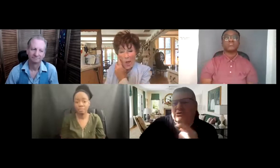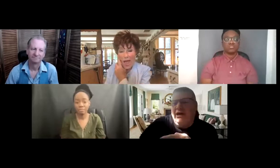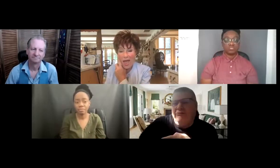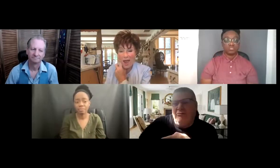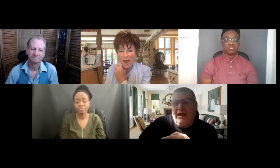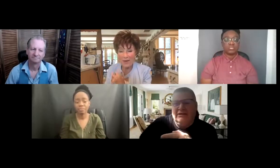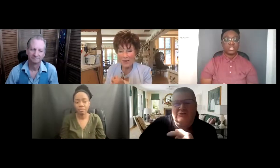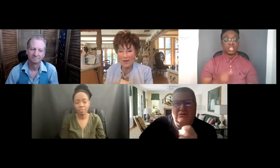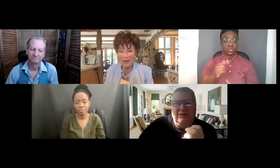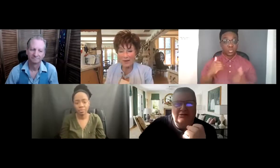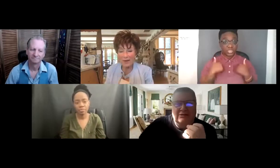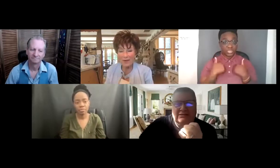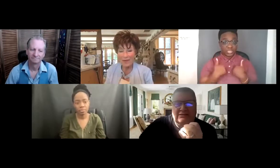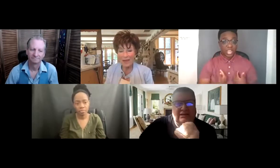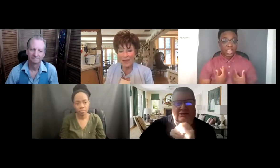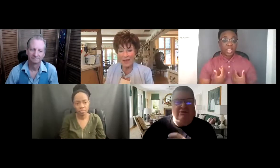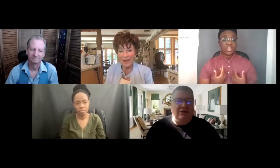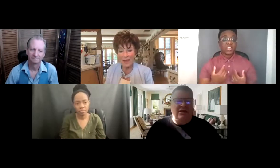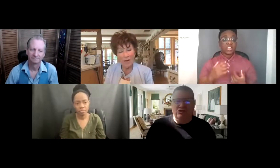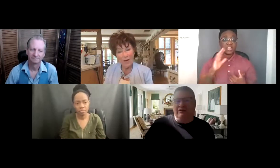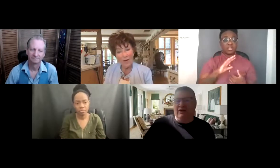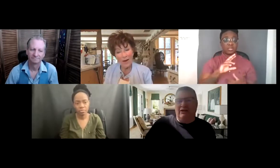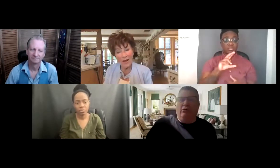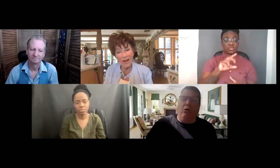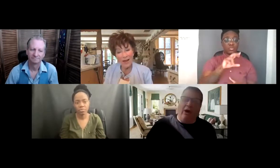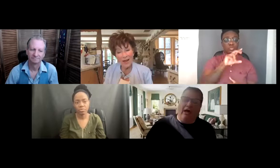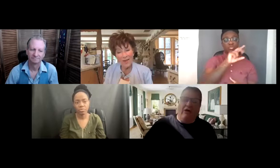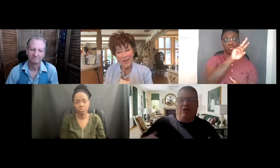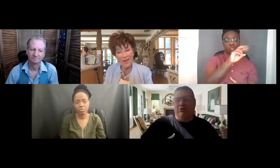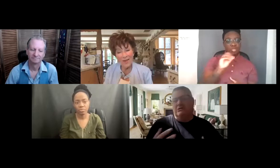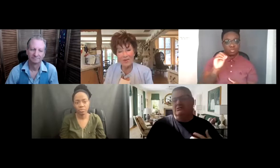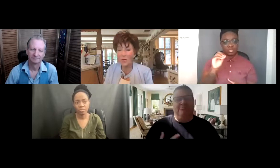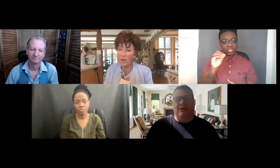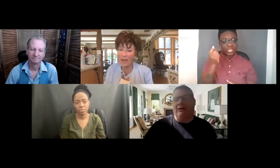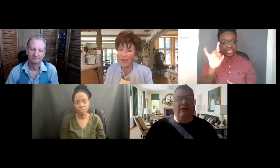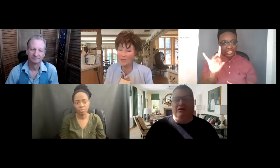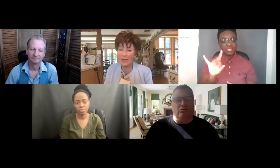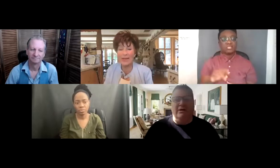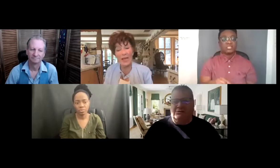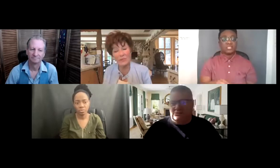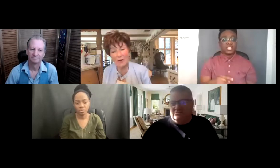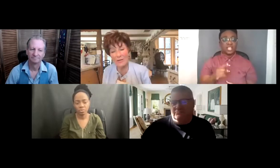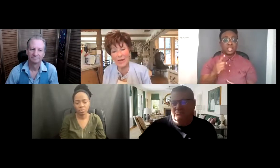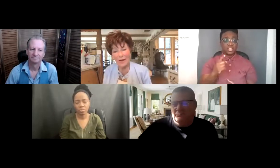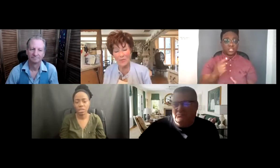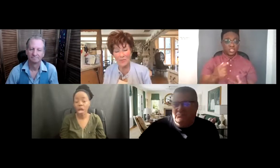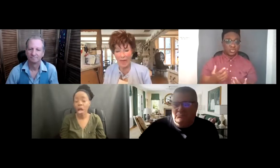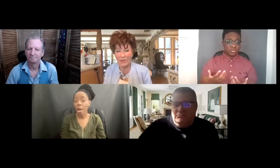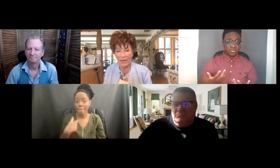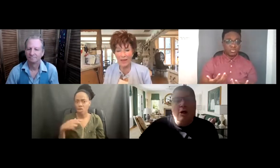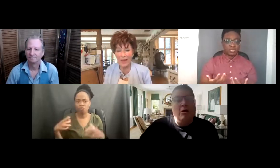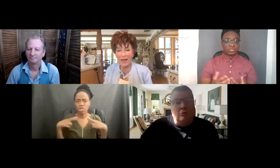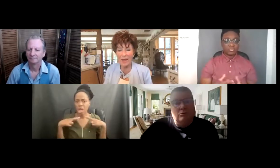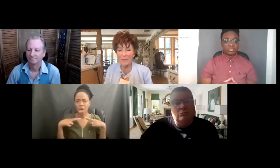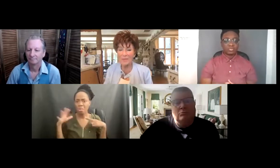you retired from acting in 2018. Did the itch finally go away, or is it something have not retired from